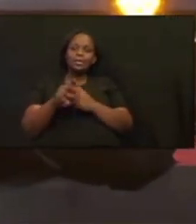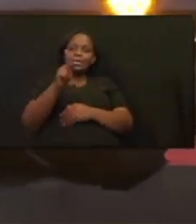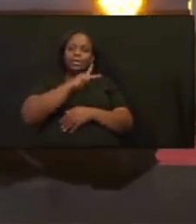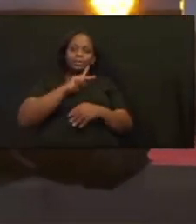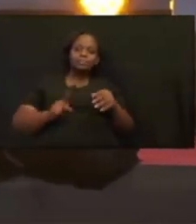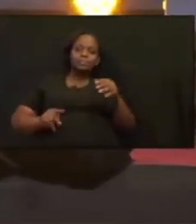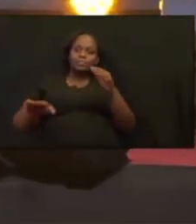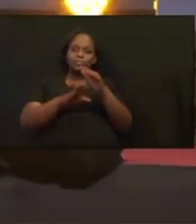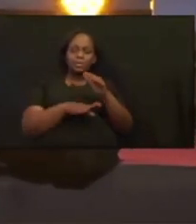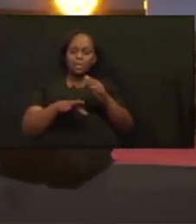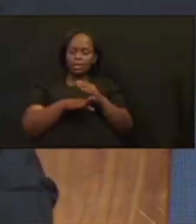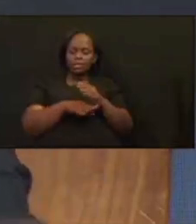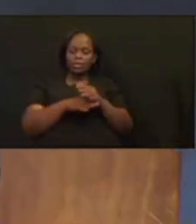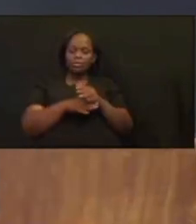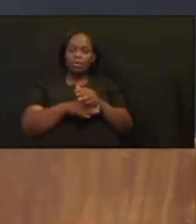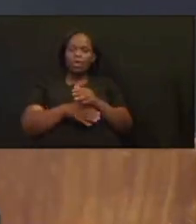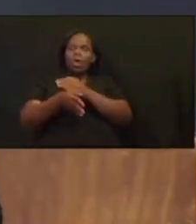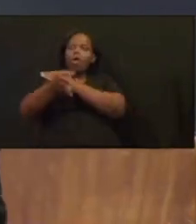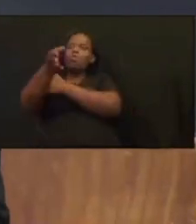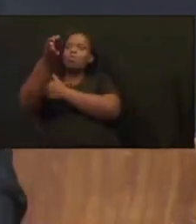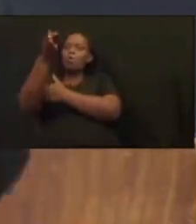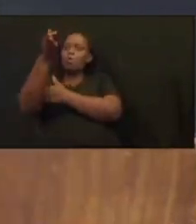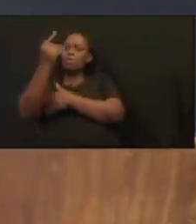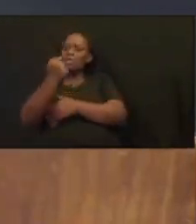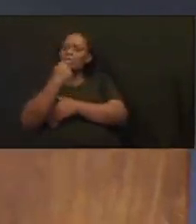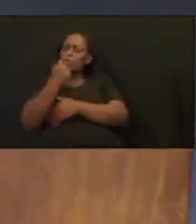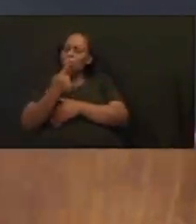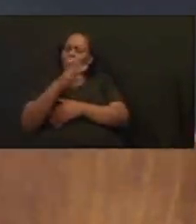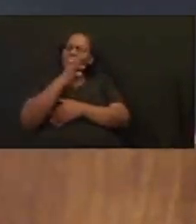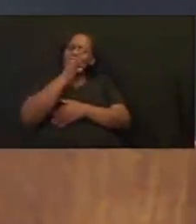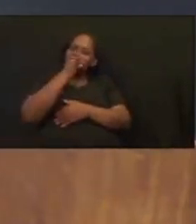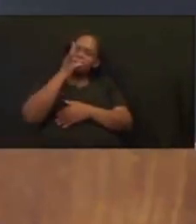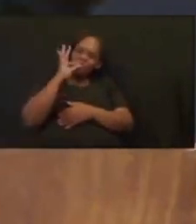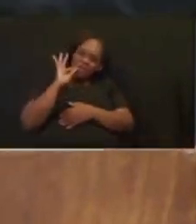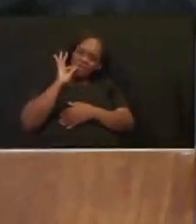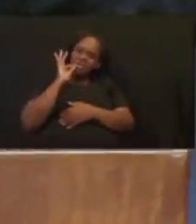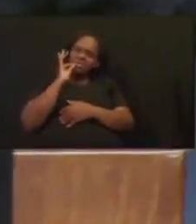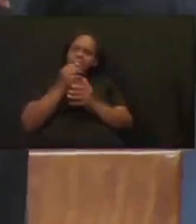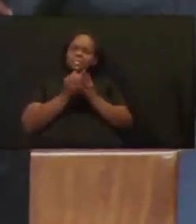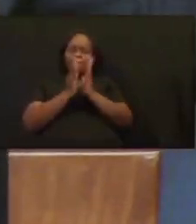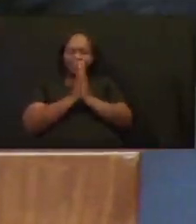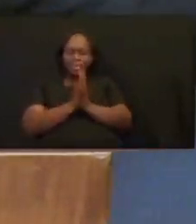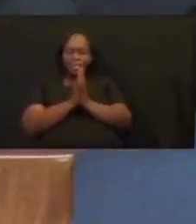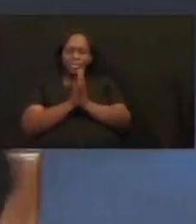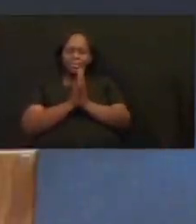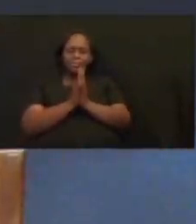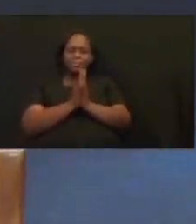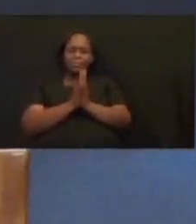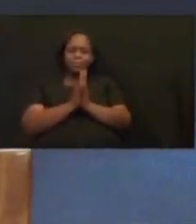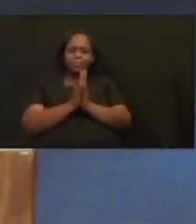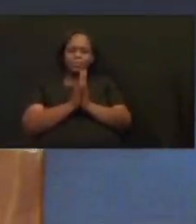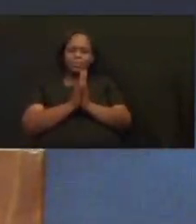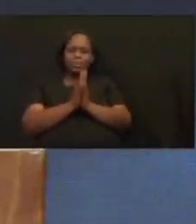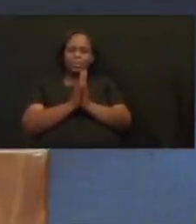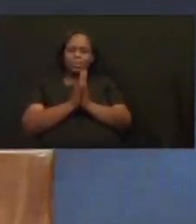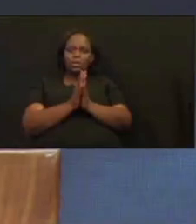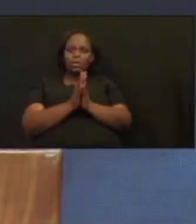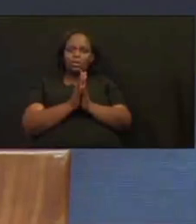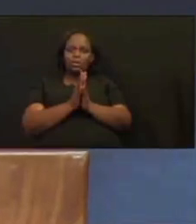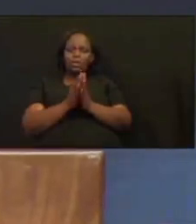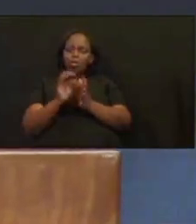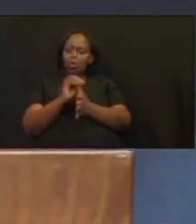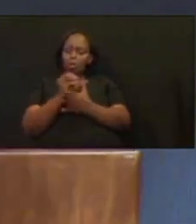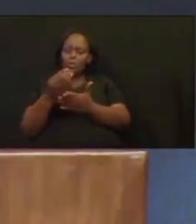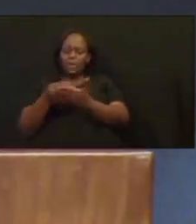has subjected you to pray, to fast. God told you, learn in the, get books on business and